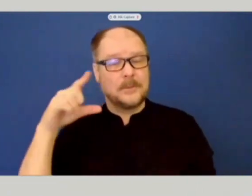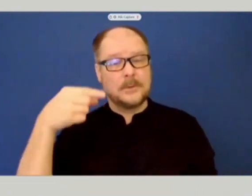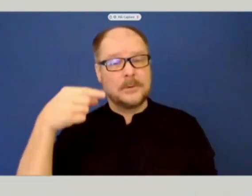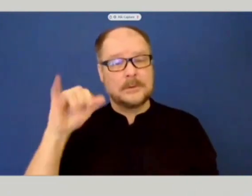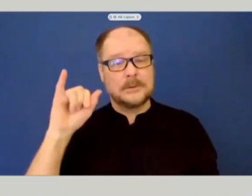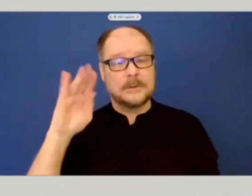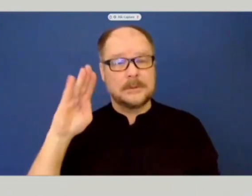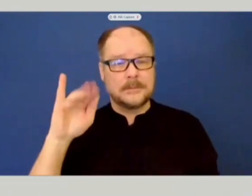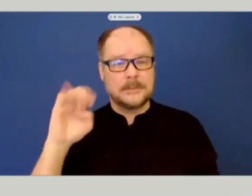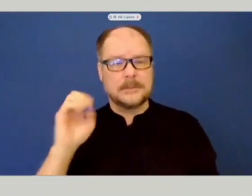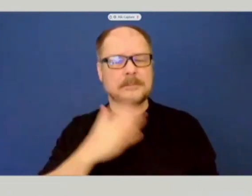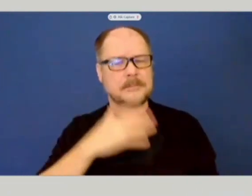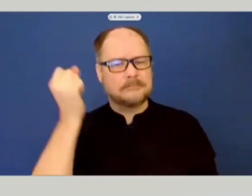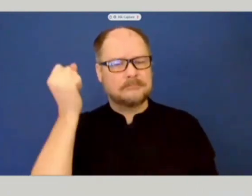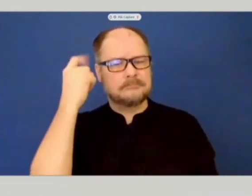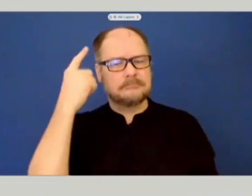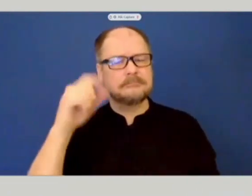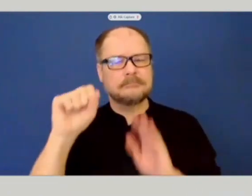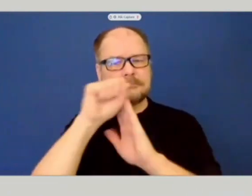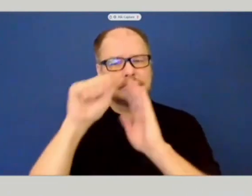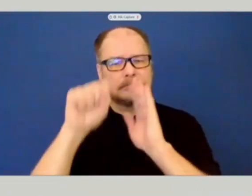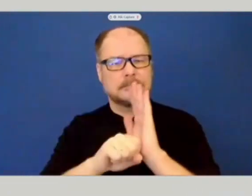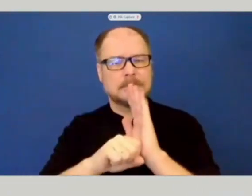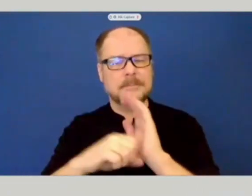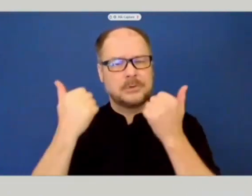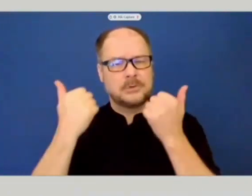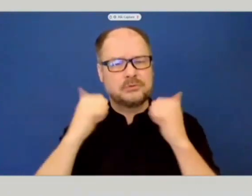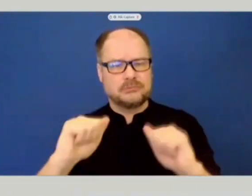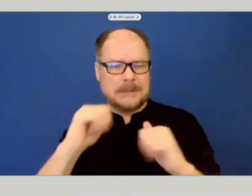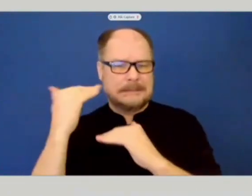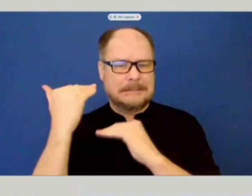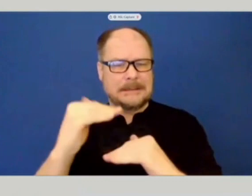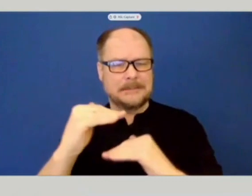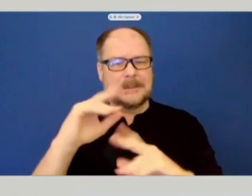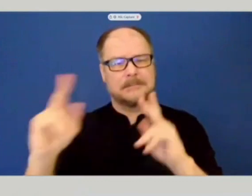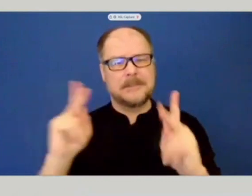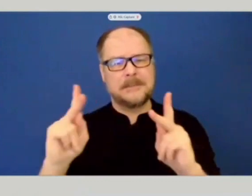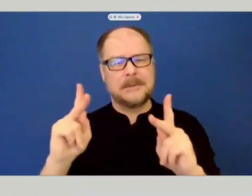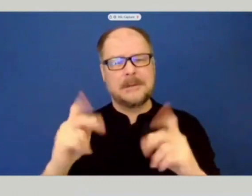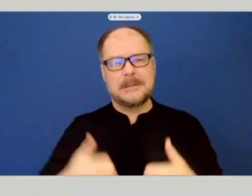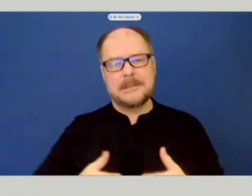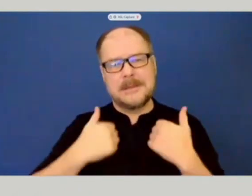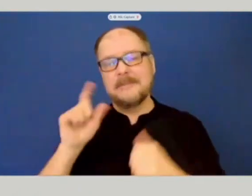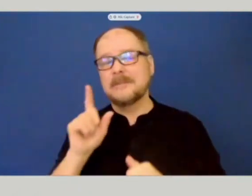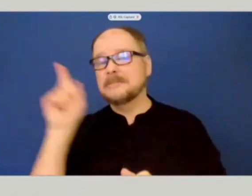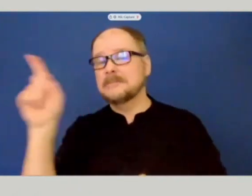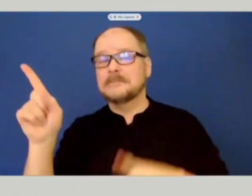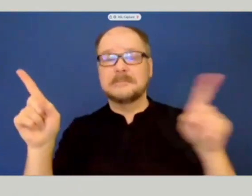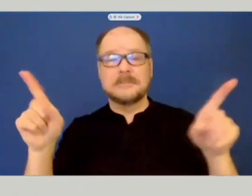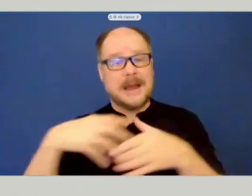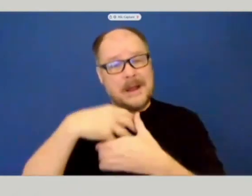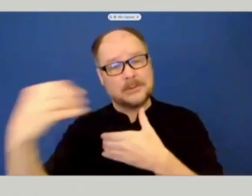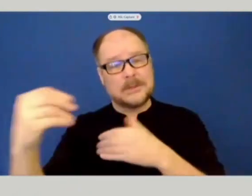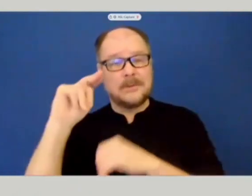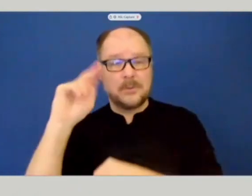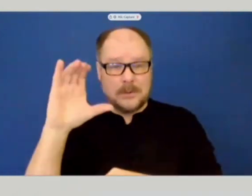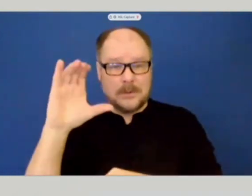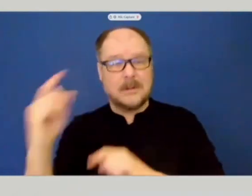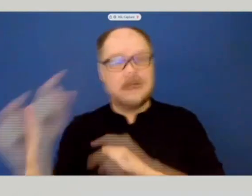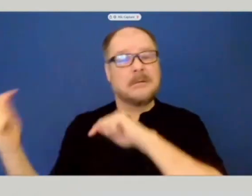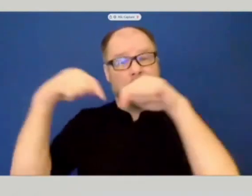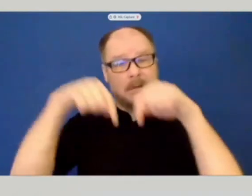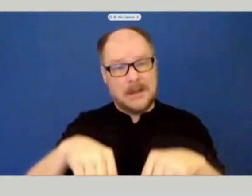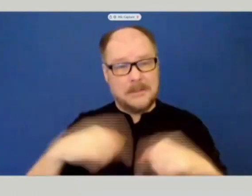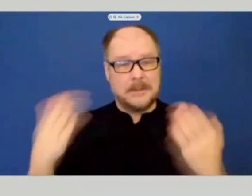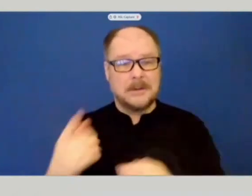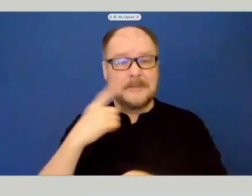understanding that the state is trying to limit people from out of state coming in to get the COVID-19 vaccine. I was wondering